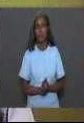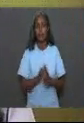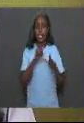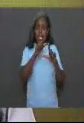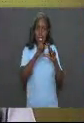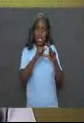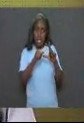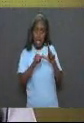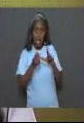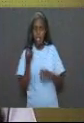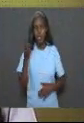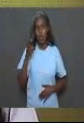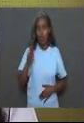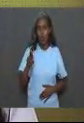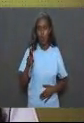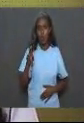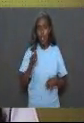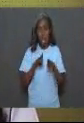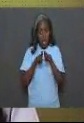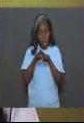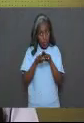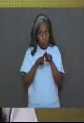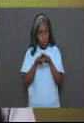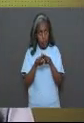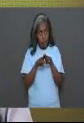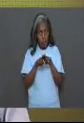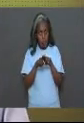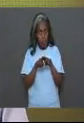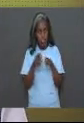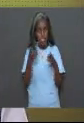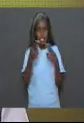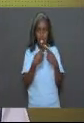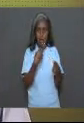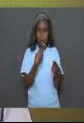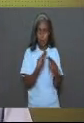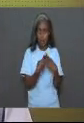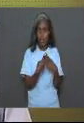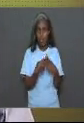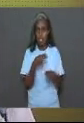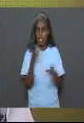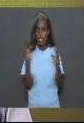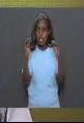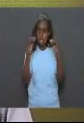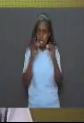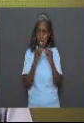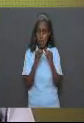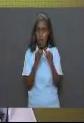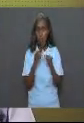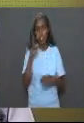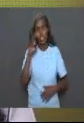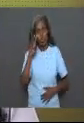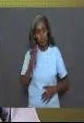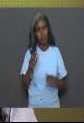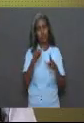The angle, or argument, of the product is the sum of